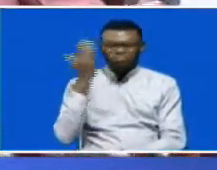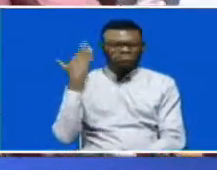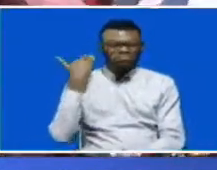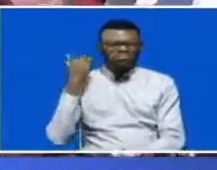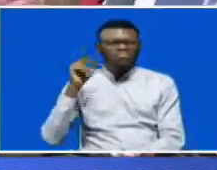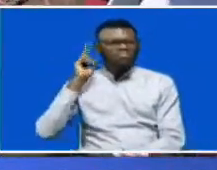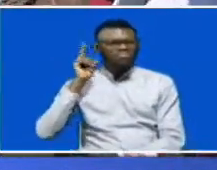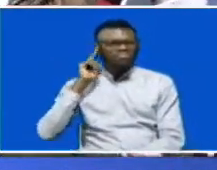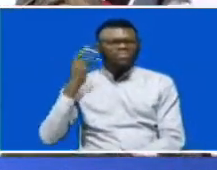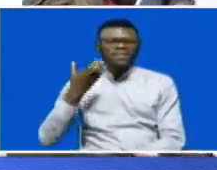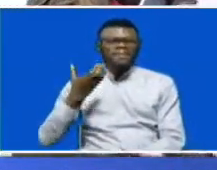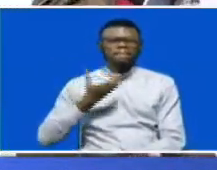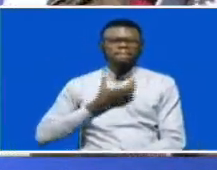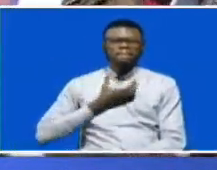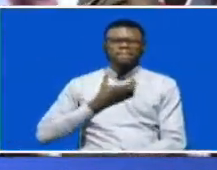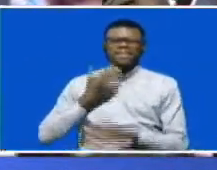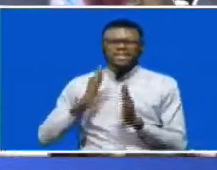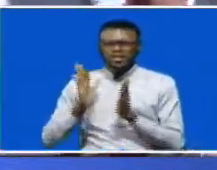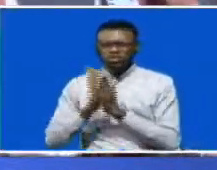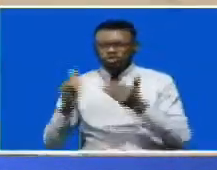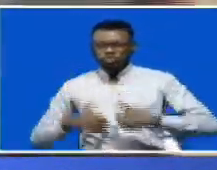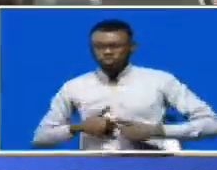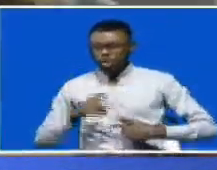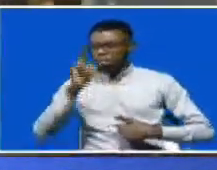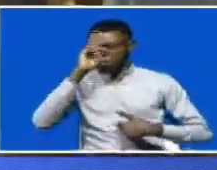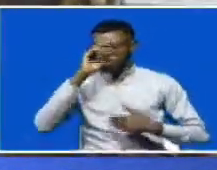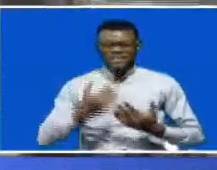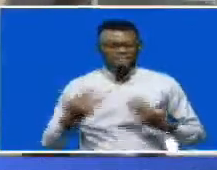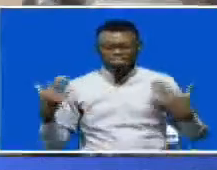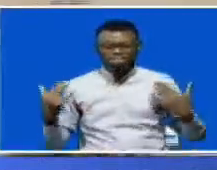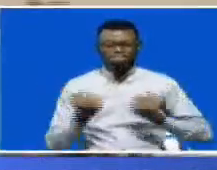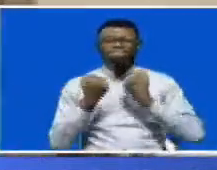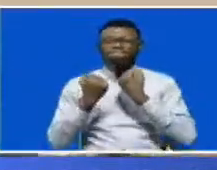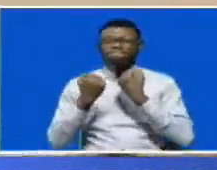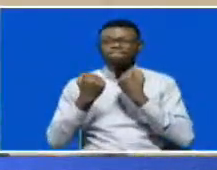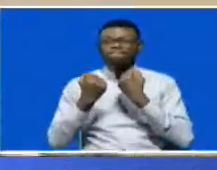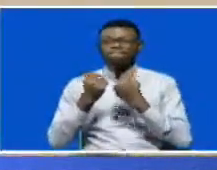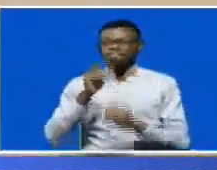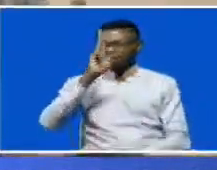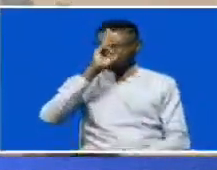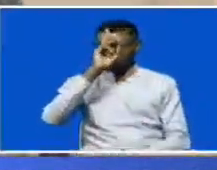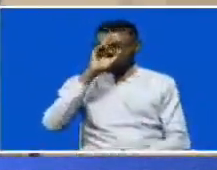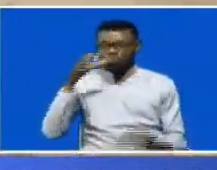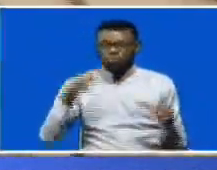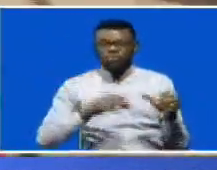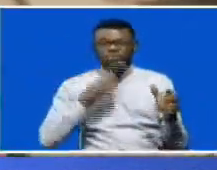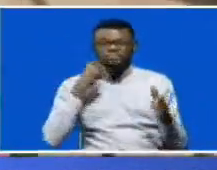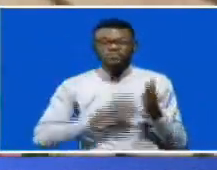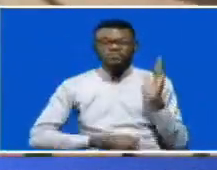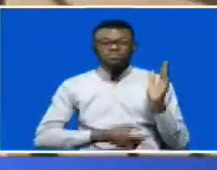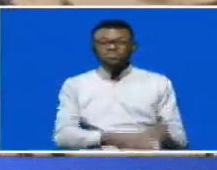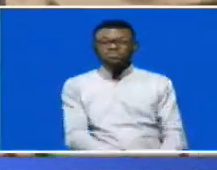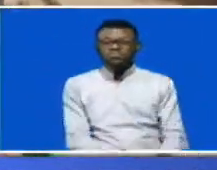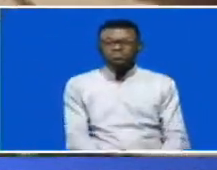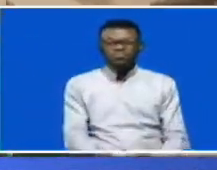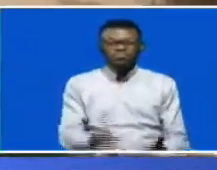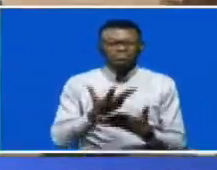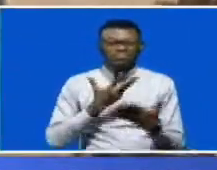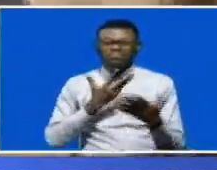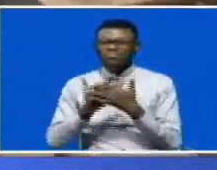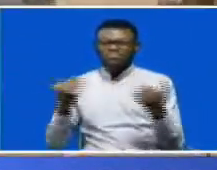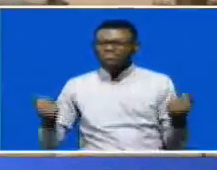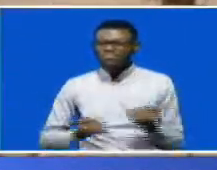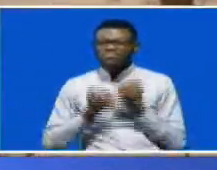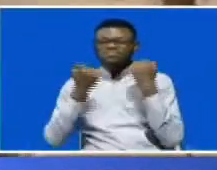some youth were picked up by the police, with sources within police ranks indicating the arrests were made